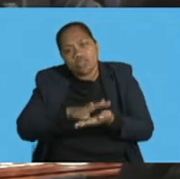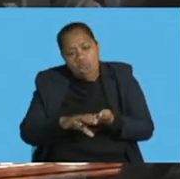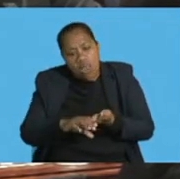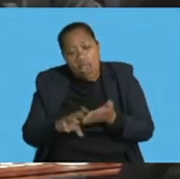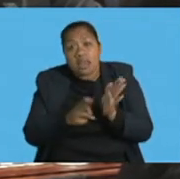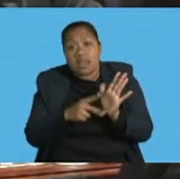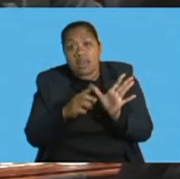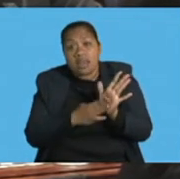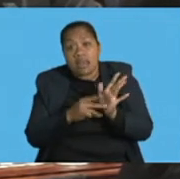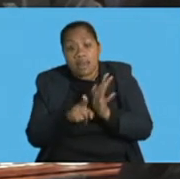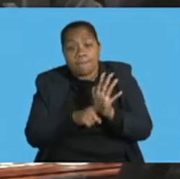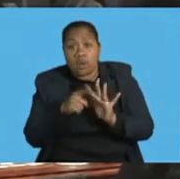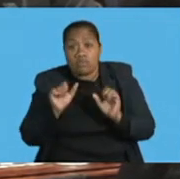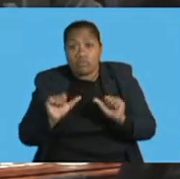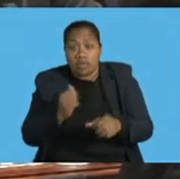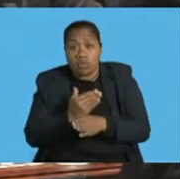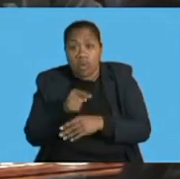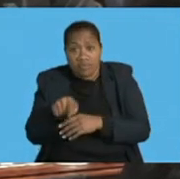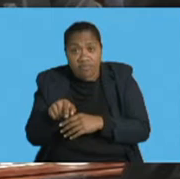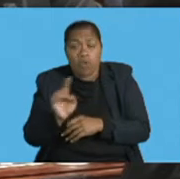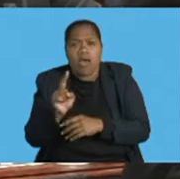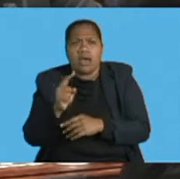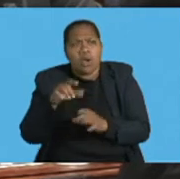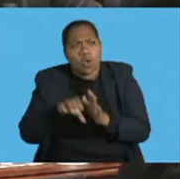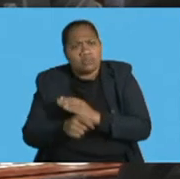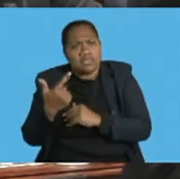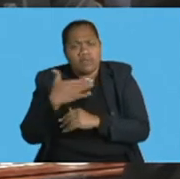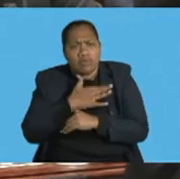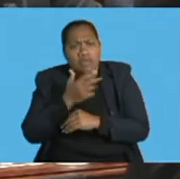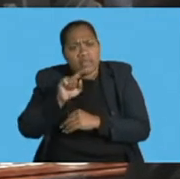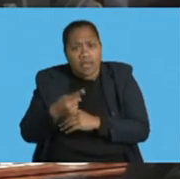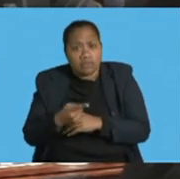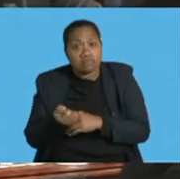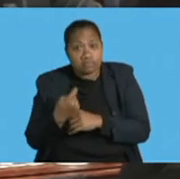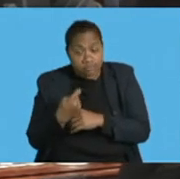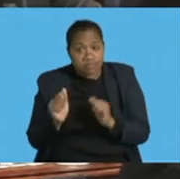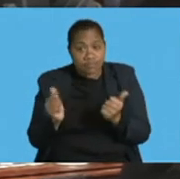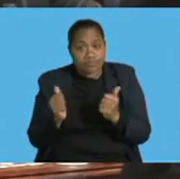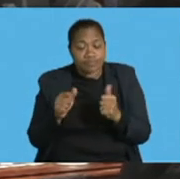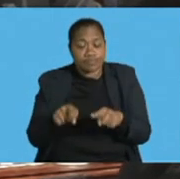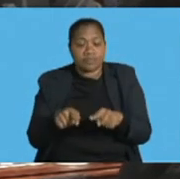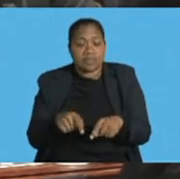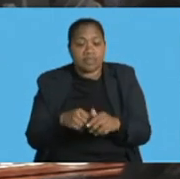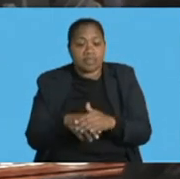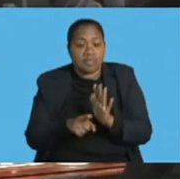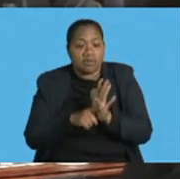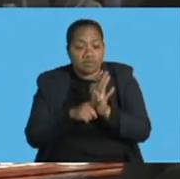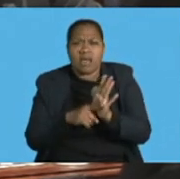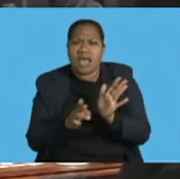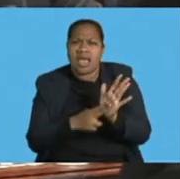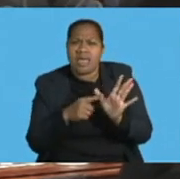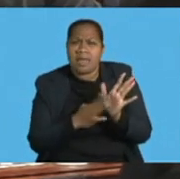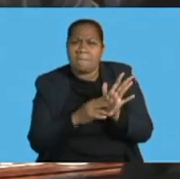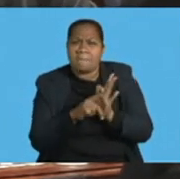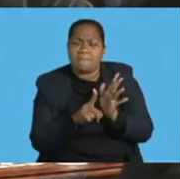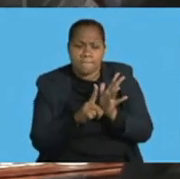Namoli village coastal protection works at the cost of $700,000, about to be completed in Latoka, Namoni village. Those who have passed through that, recently